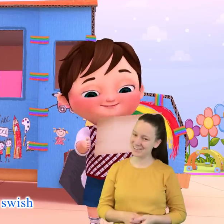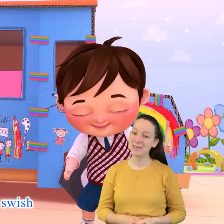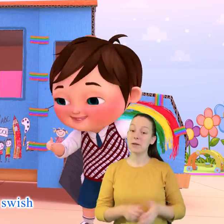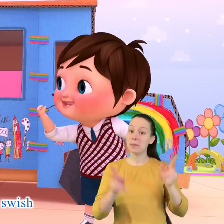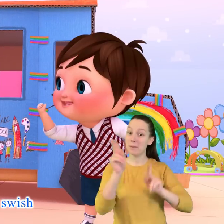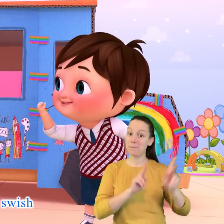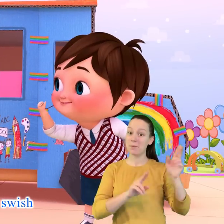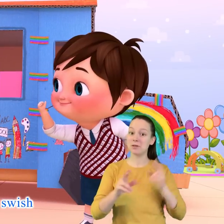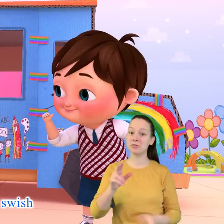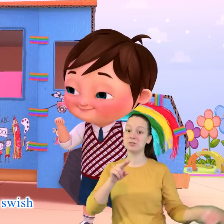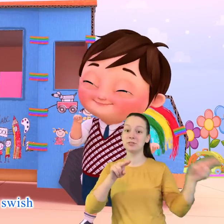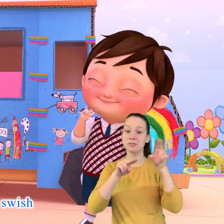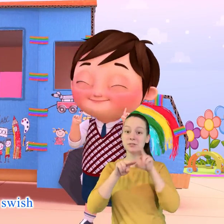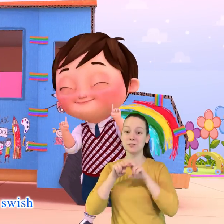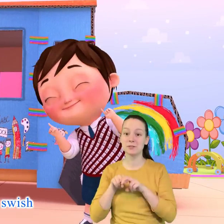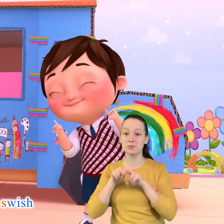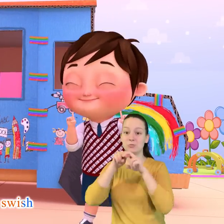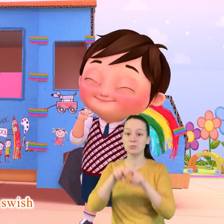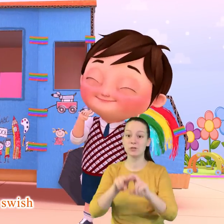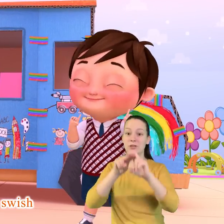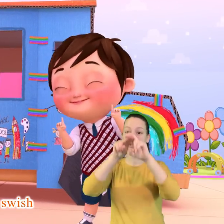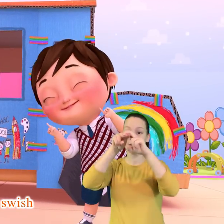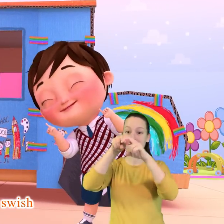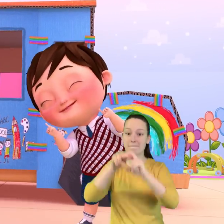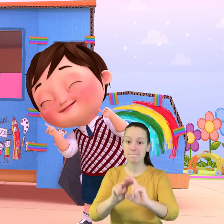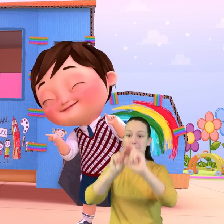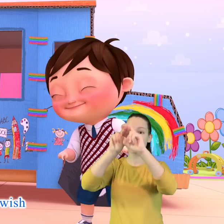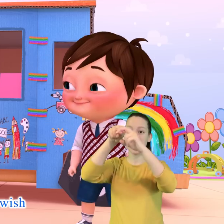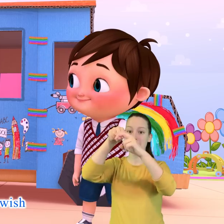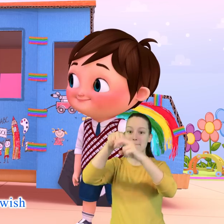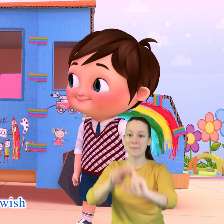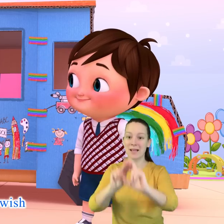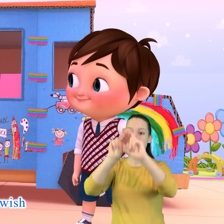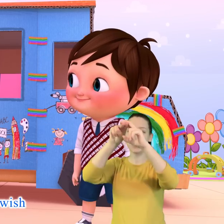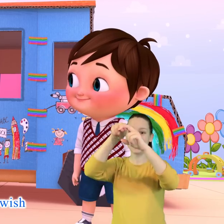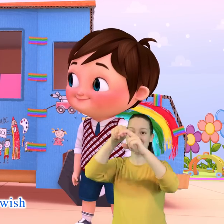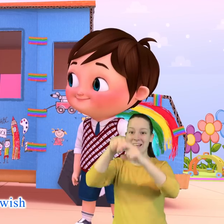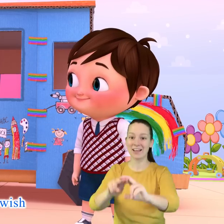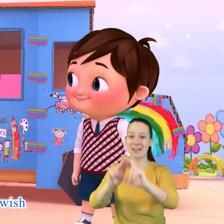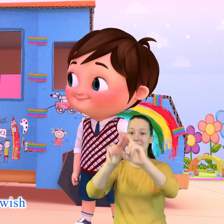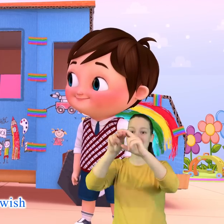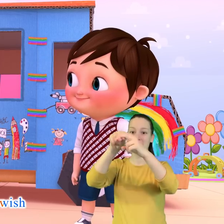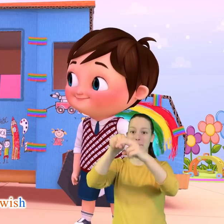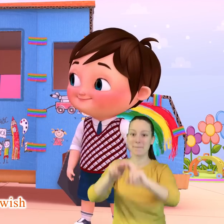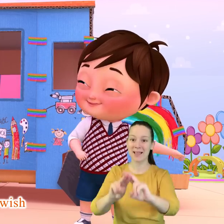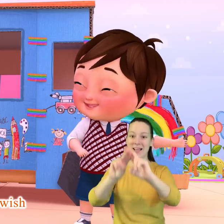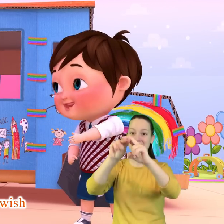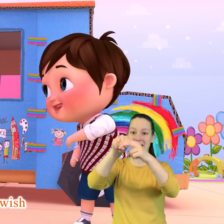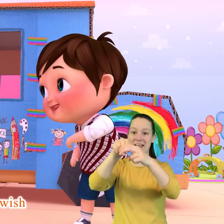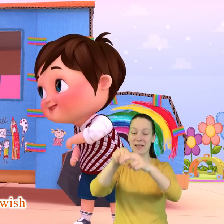the wipes on the bus go Swish and swish Swish and swish